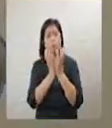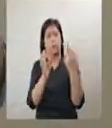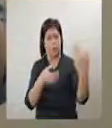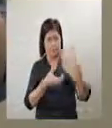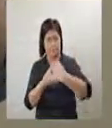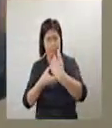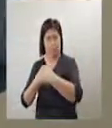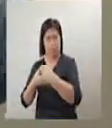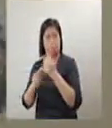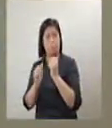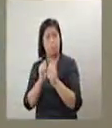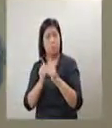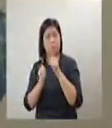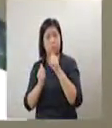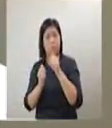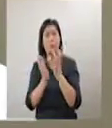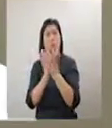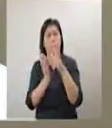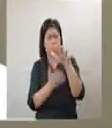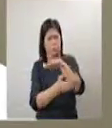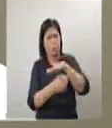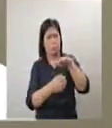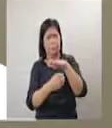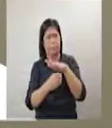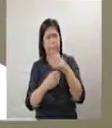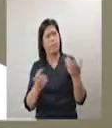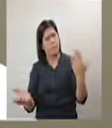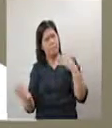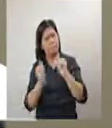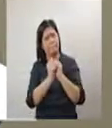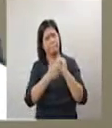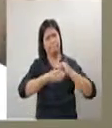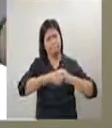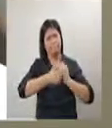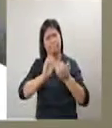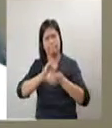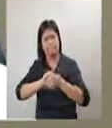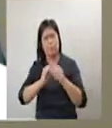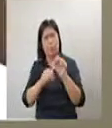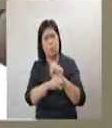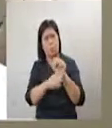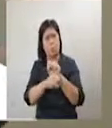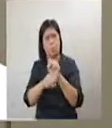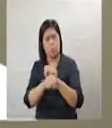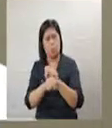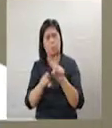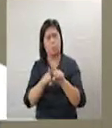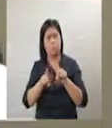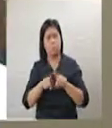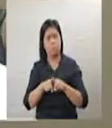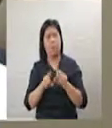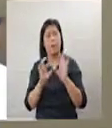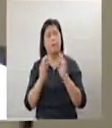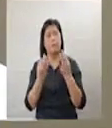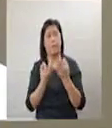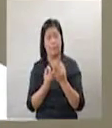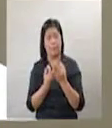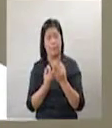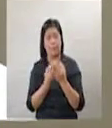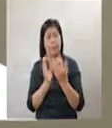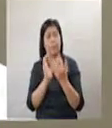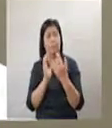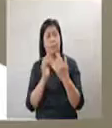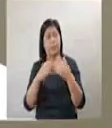coming together to help families gain wellness and be part of a